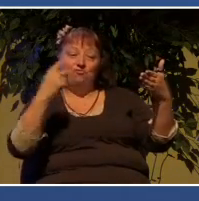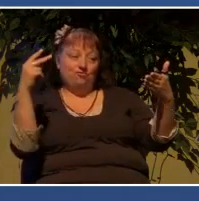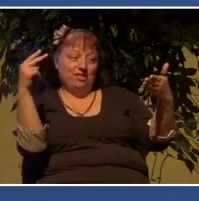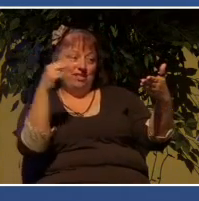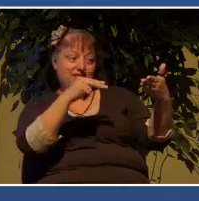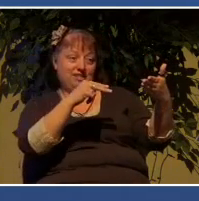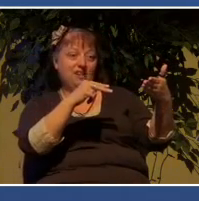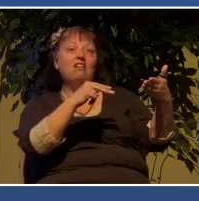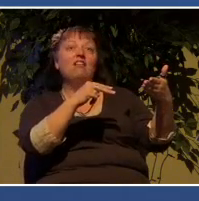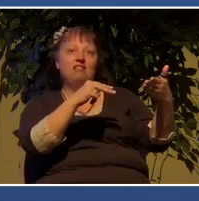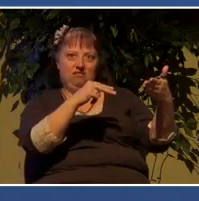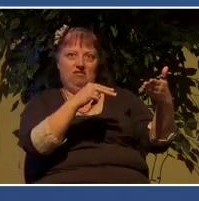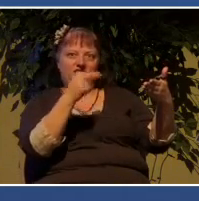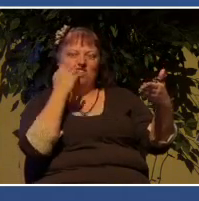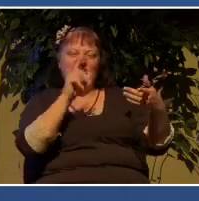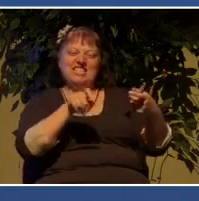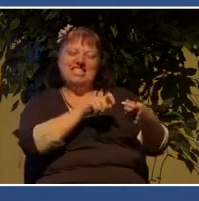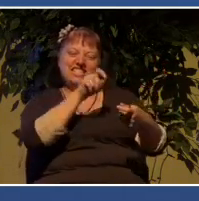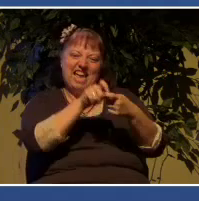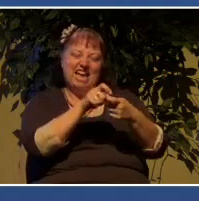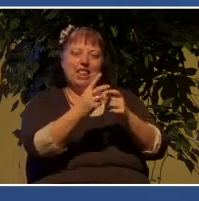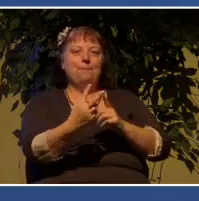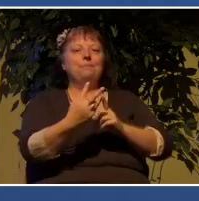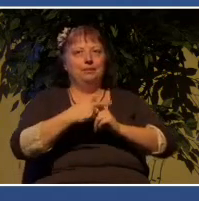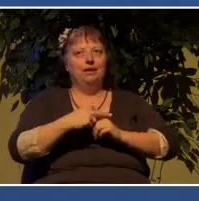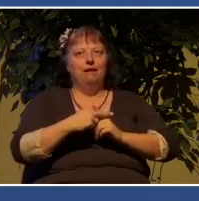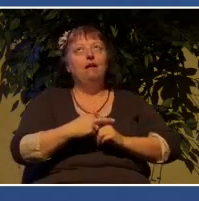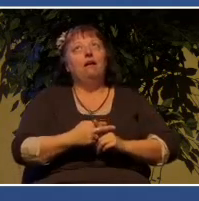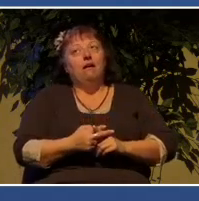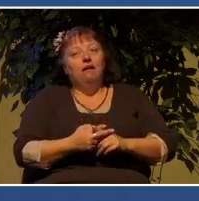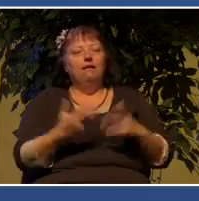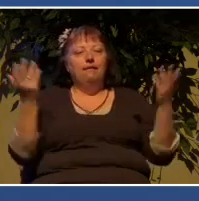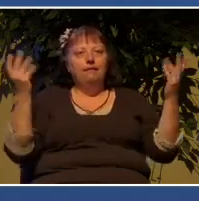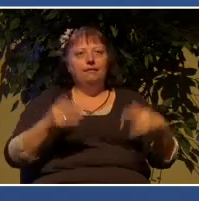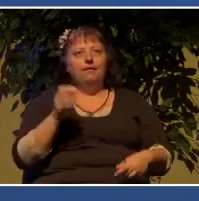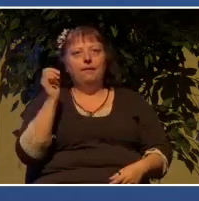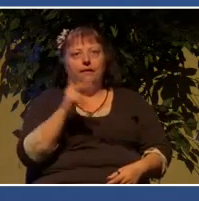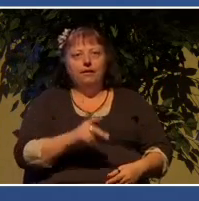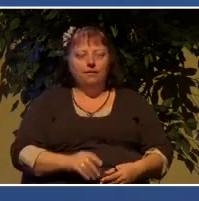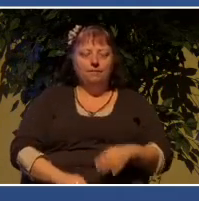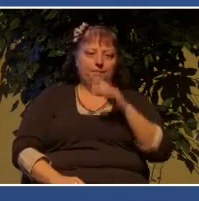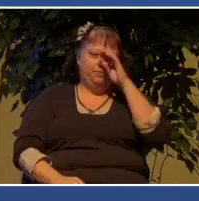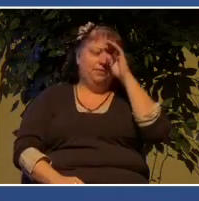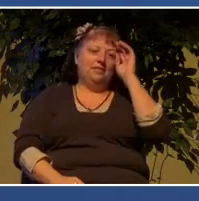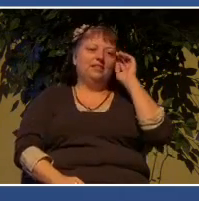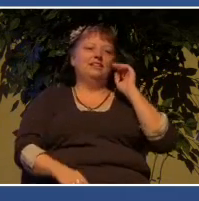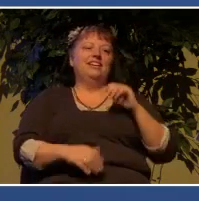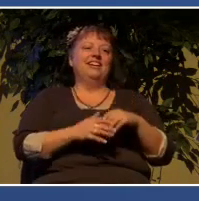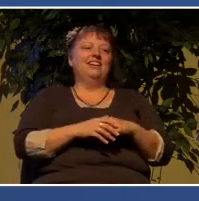what he is saying. Now, he defines love